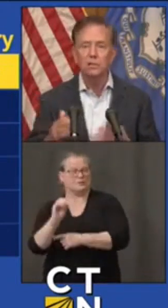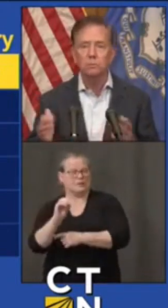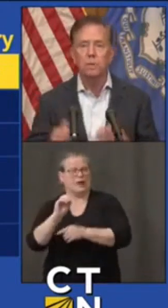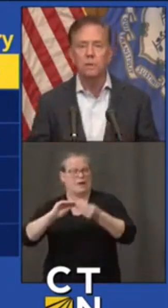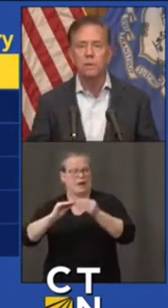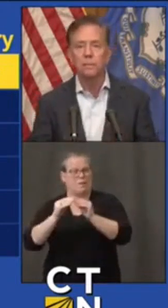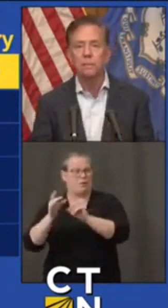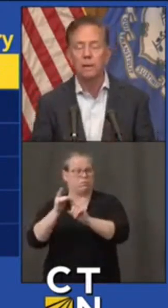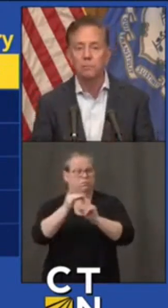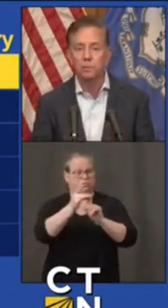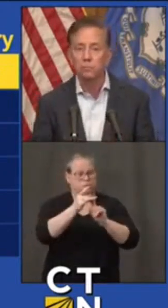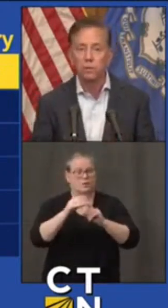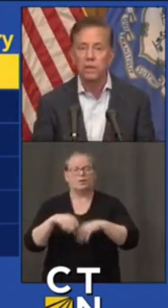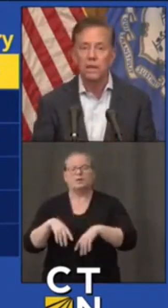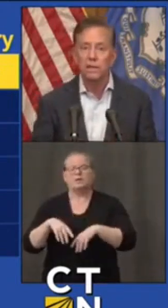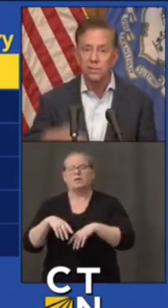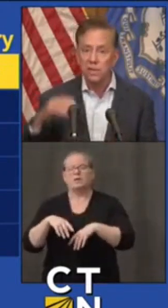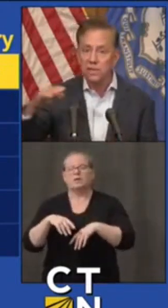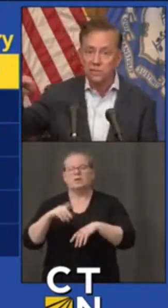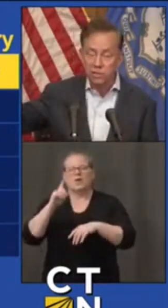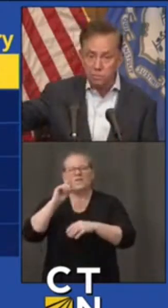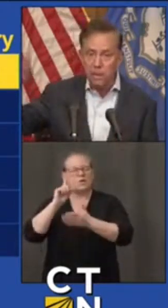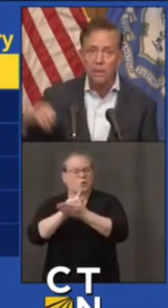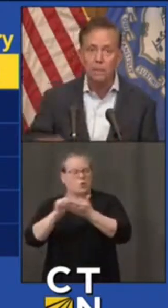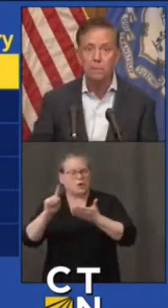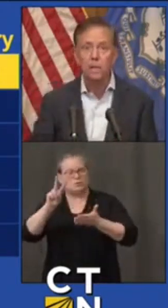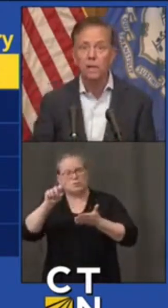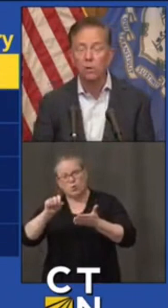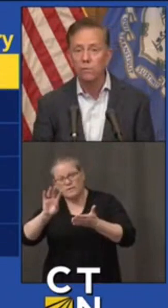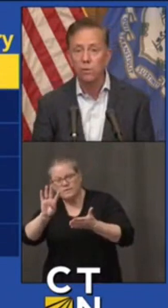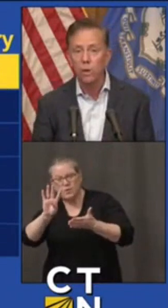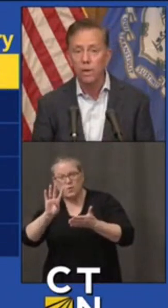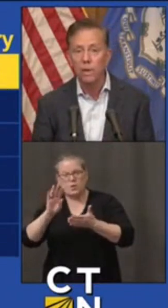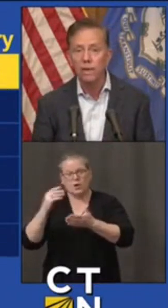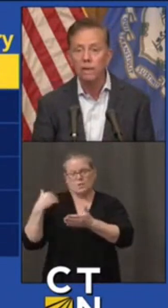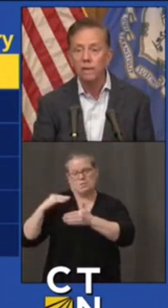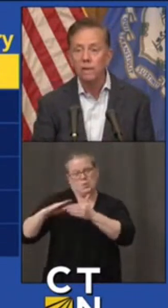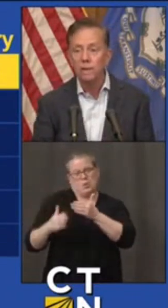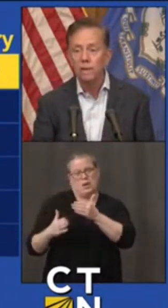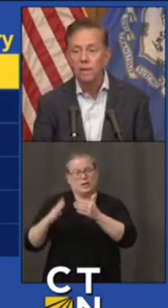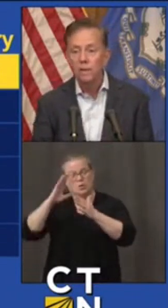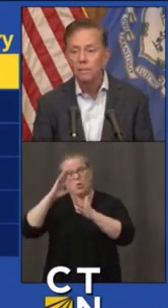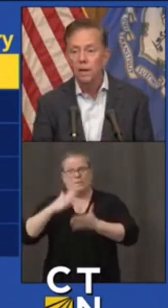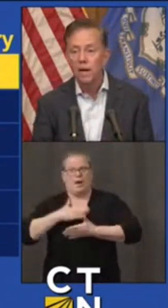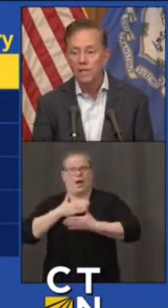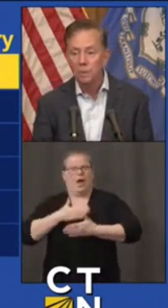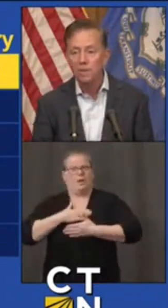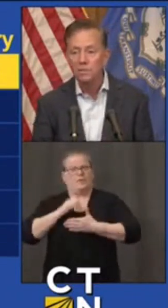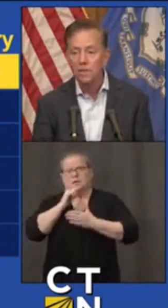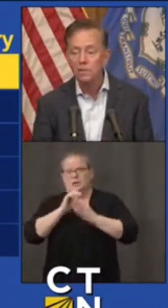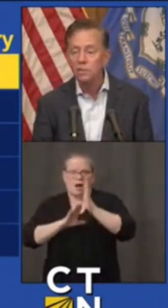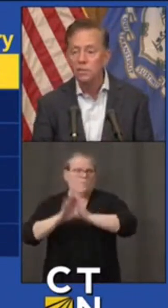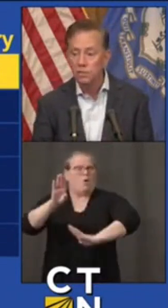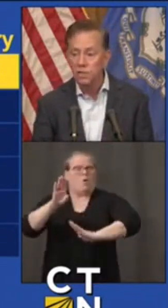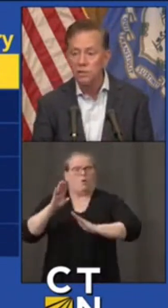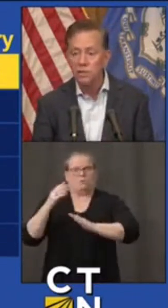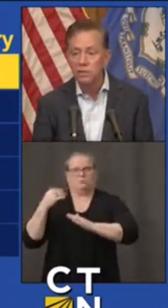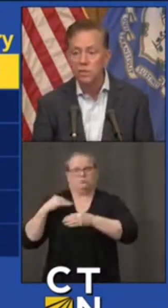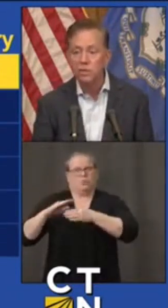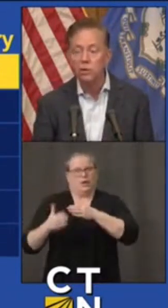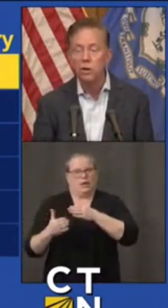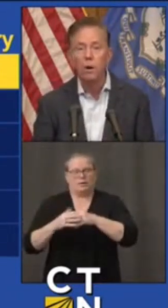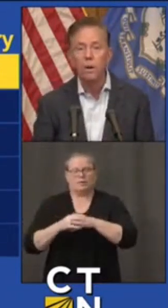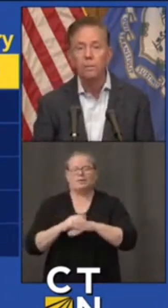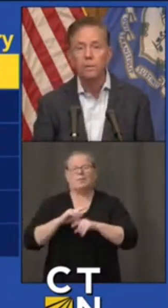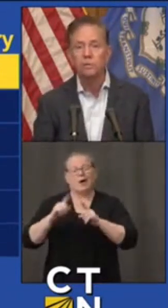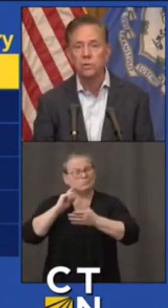less, but, and I'm just really glad to see it didn't spike up a lot over the weekend. But hospitalizations continue